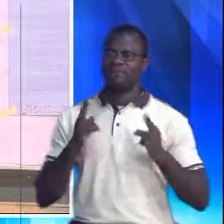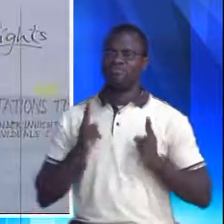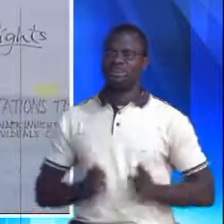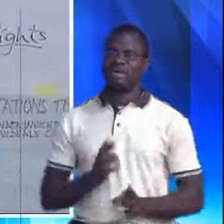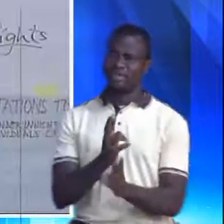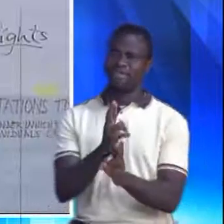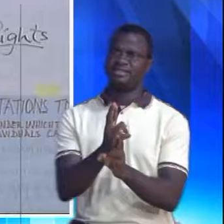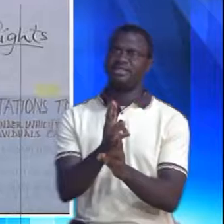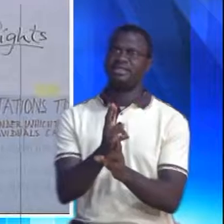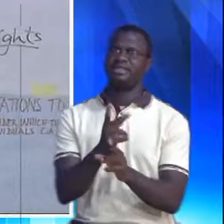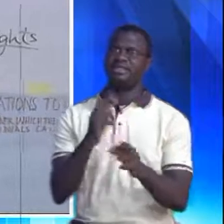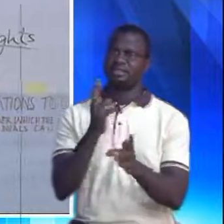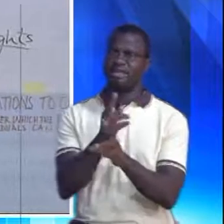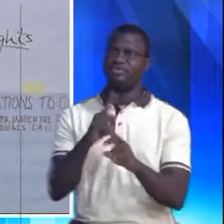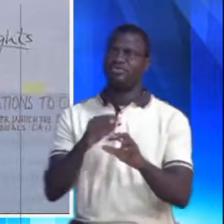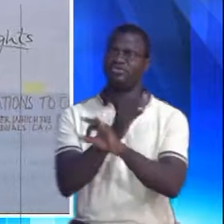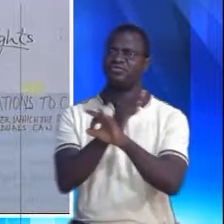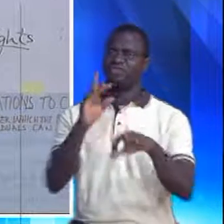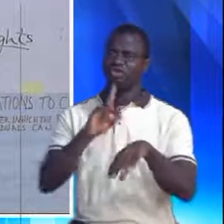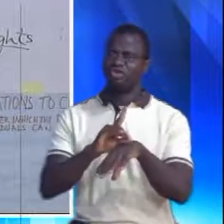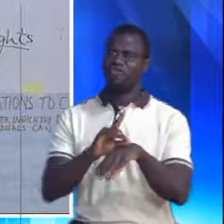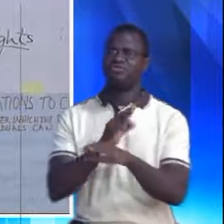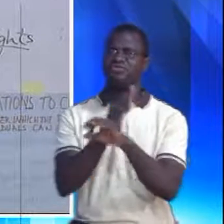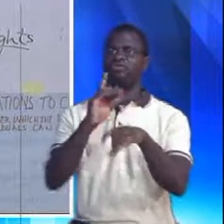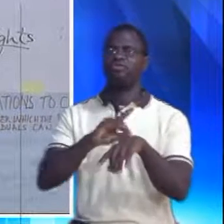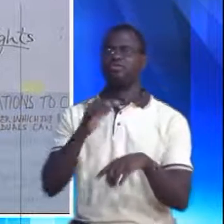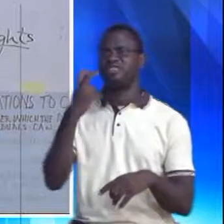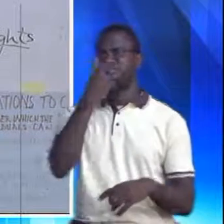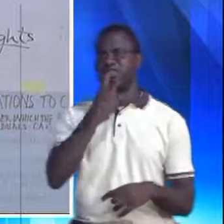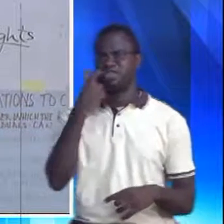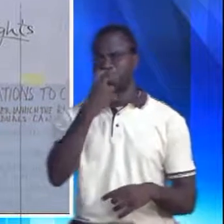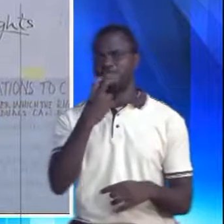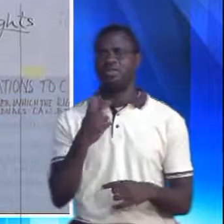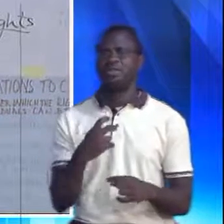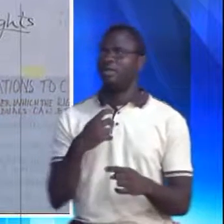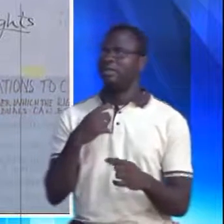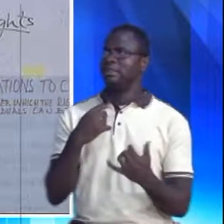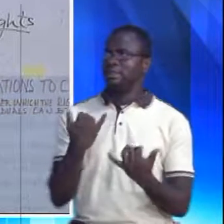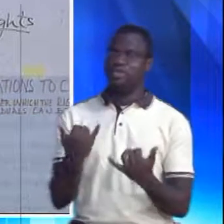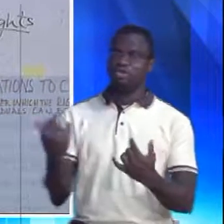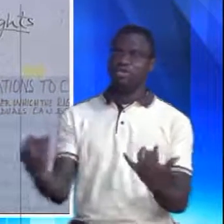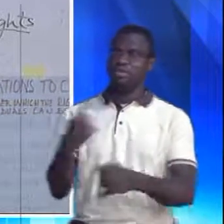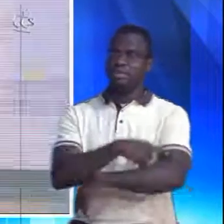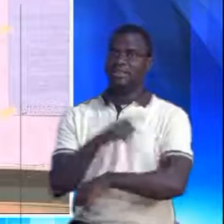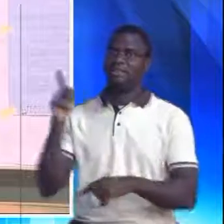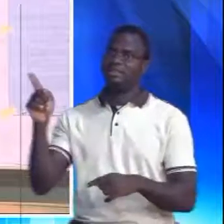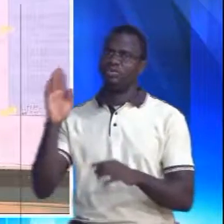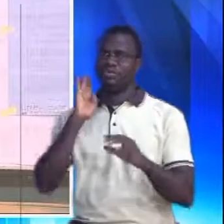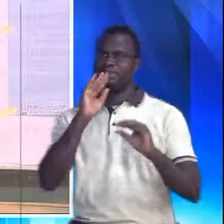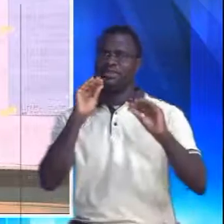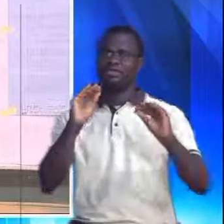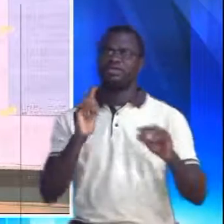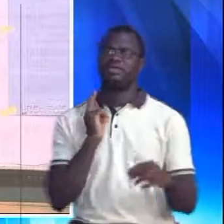my rights under the law? Remember, law is what guides us. Remember, law is